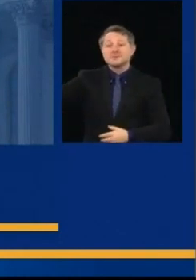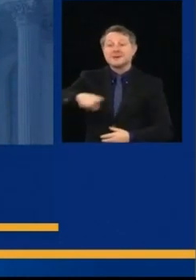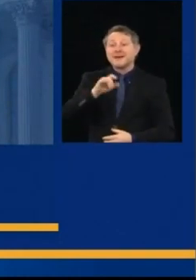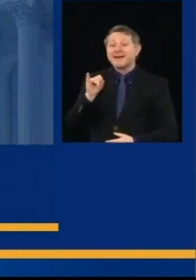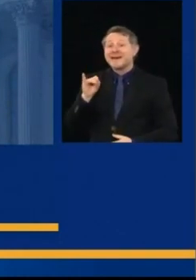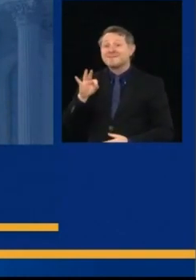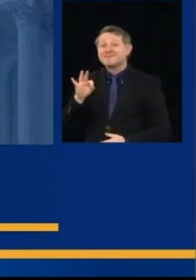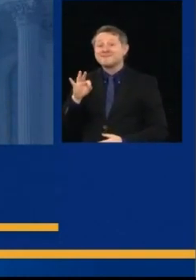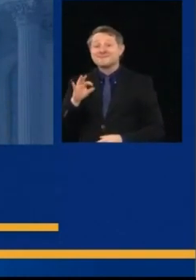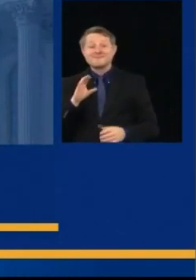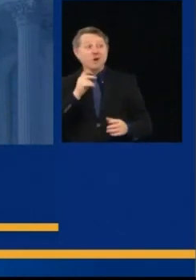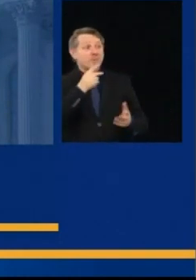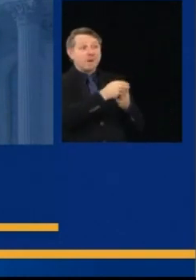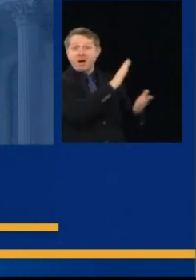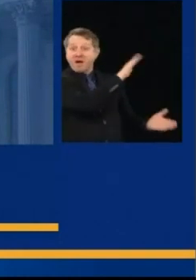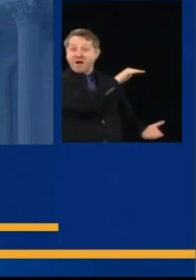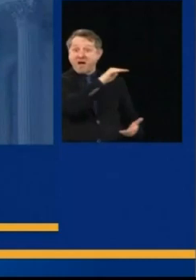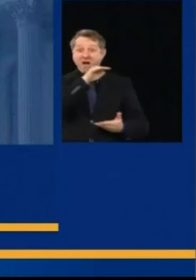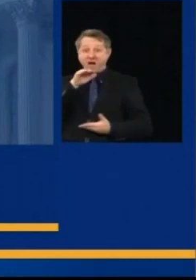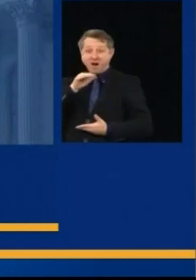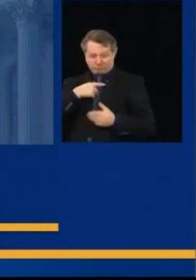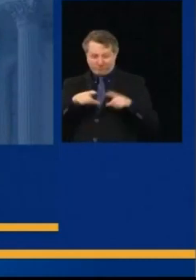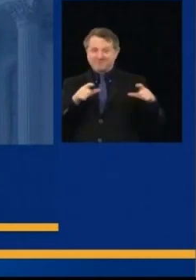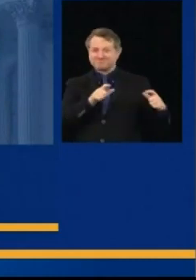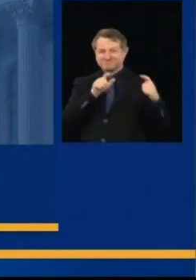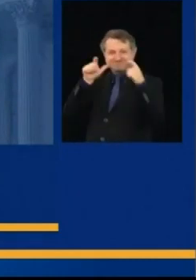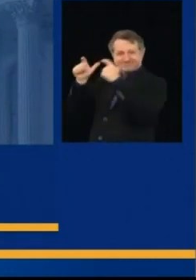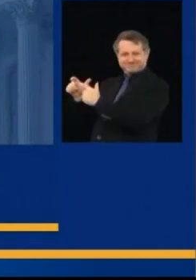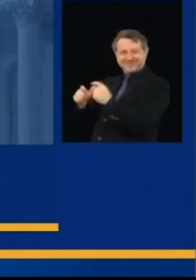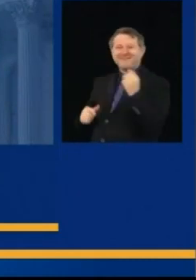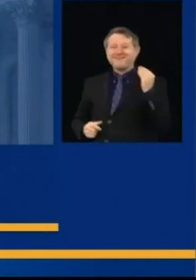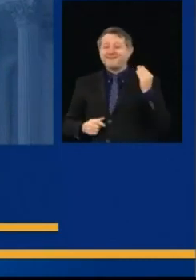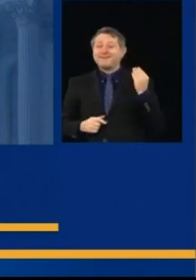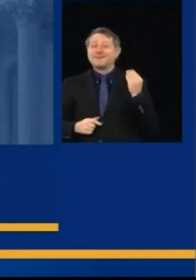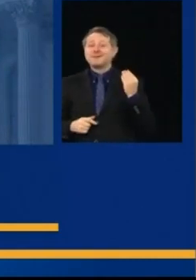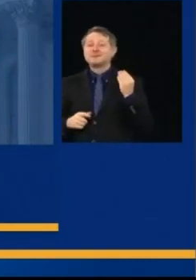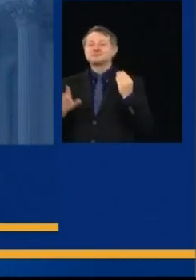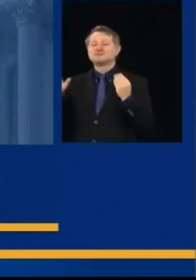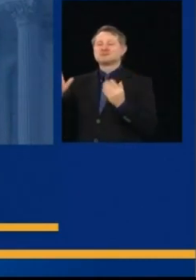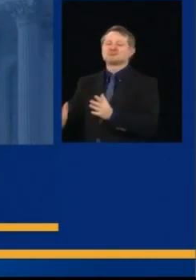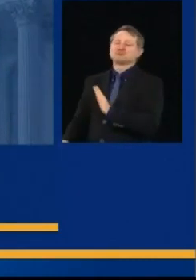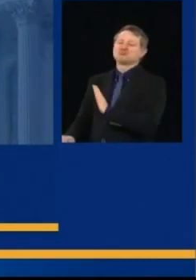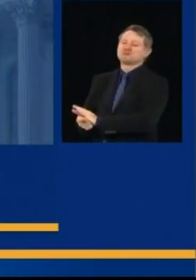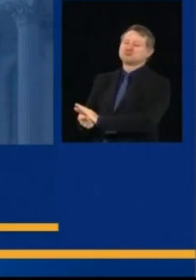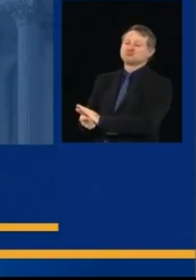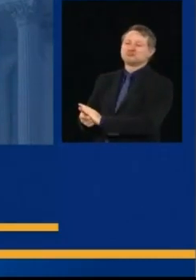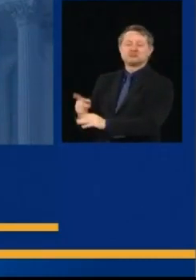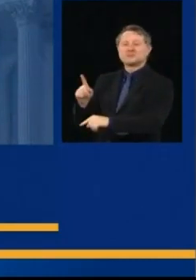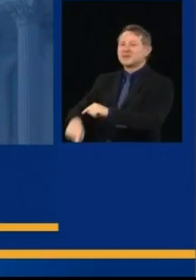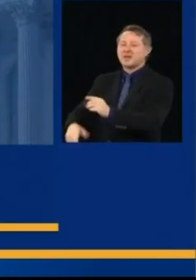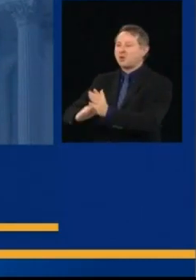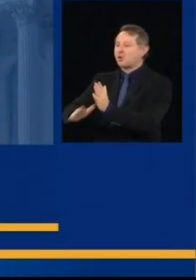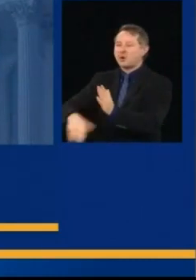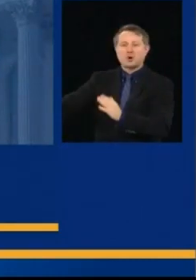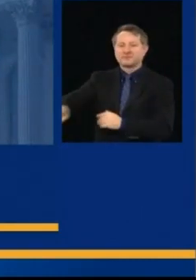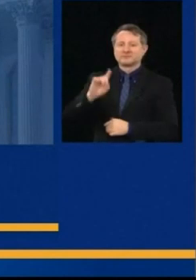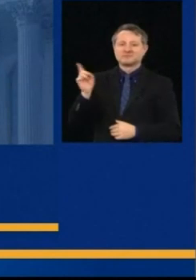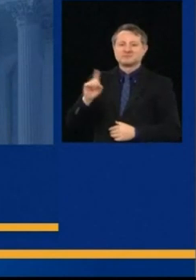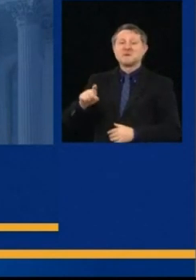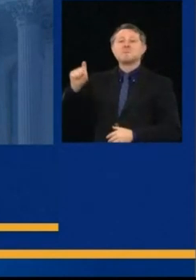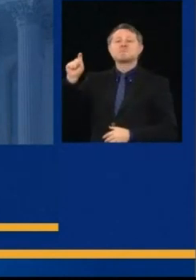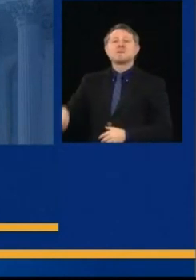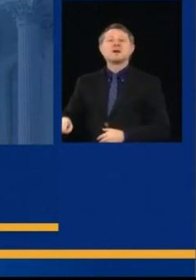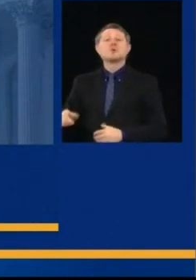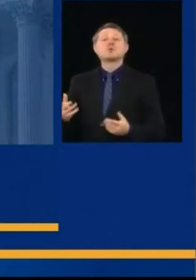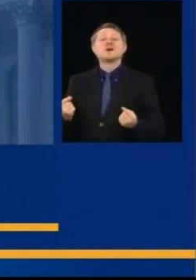the government, that corporation must not lay off any workers. Have the same number of workers after